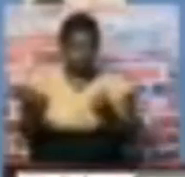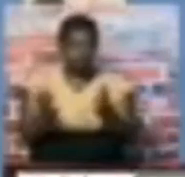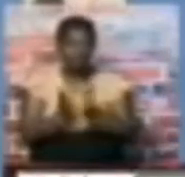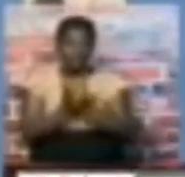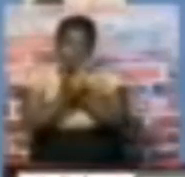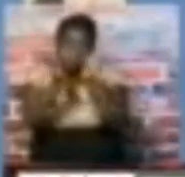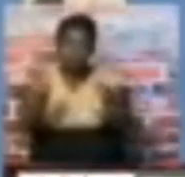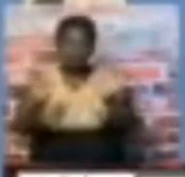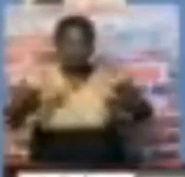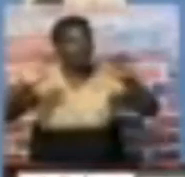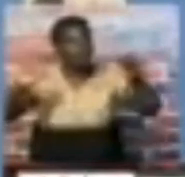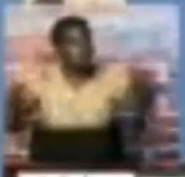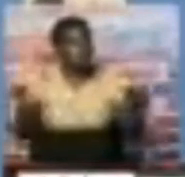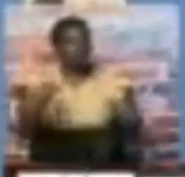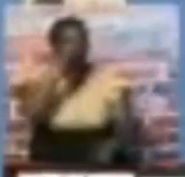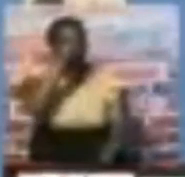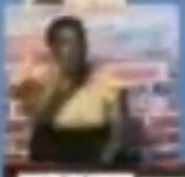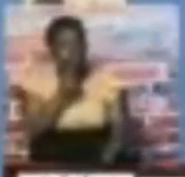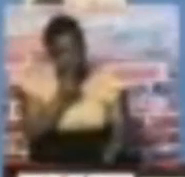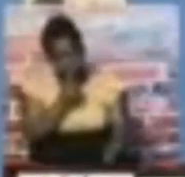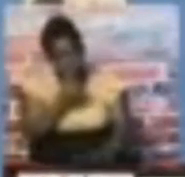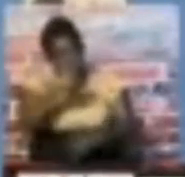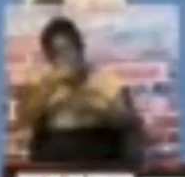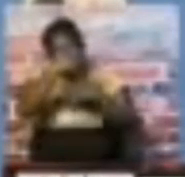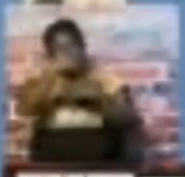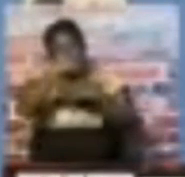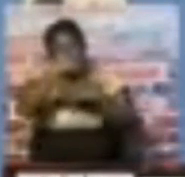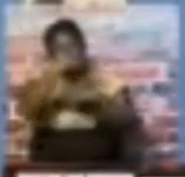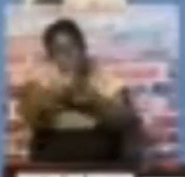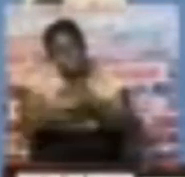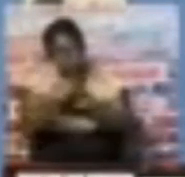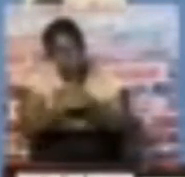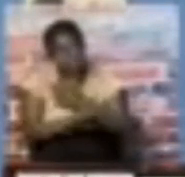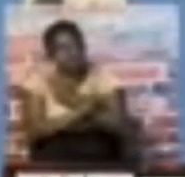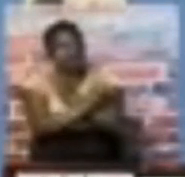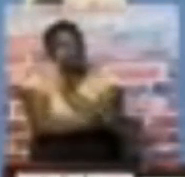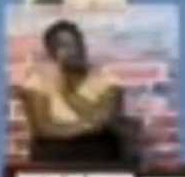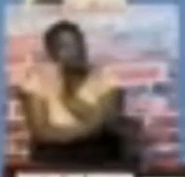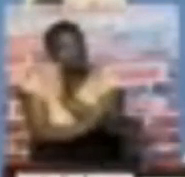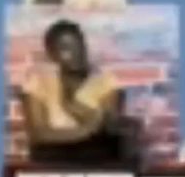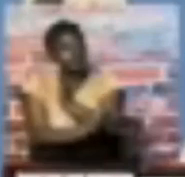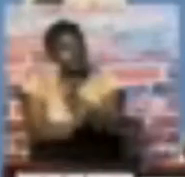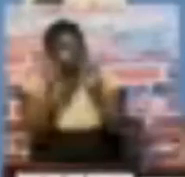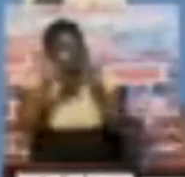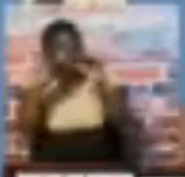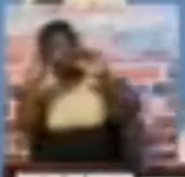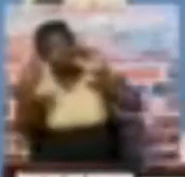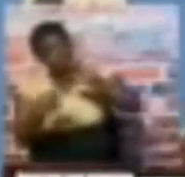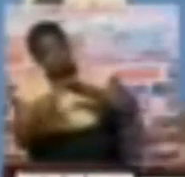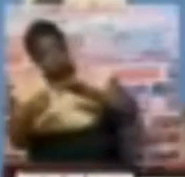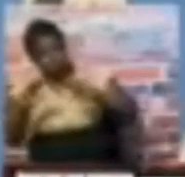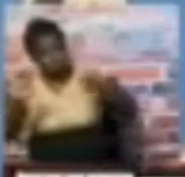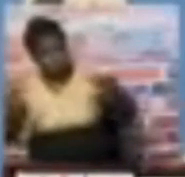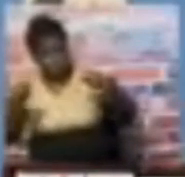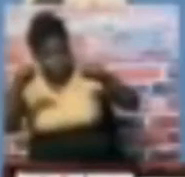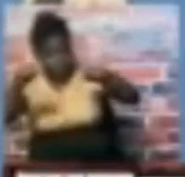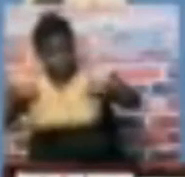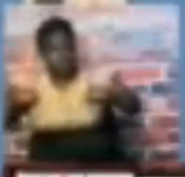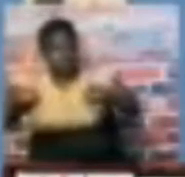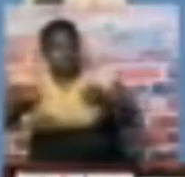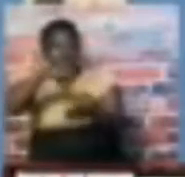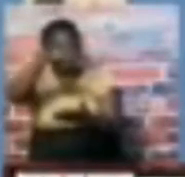public or private, in those border districts, until we see how the whole thing works out here in the